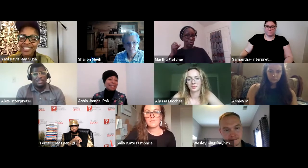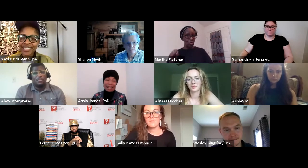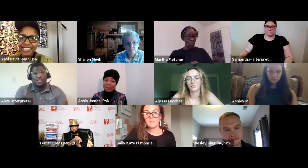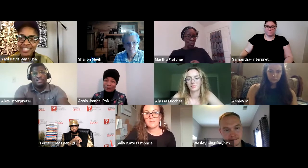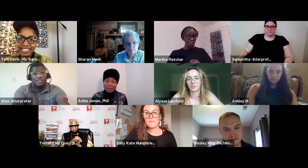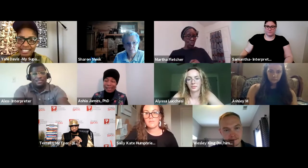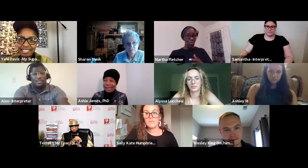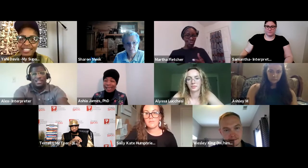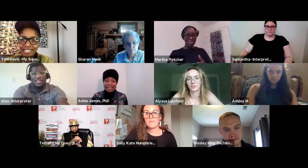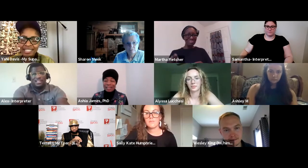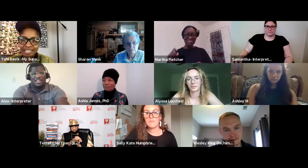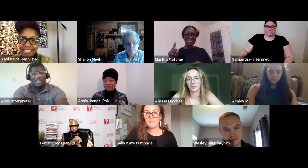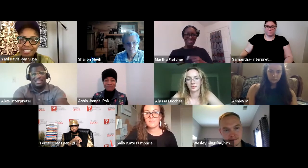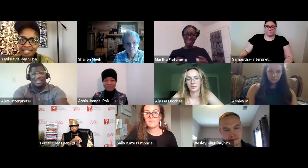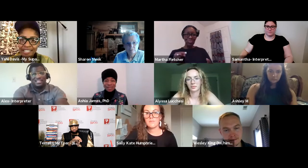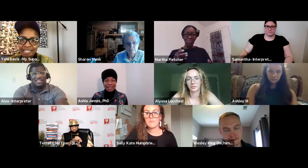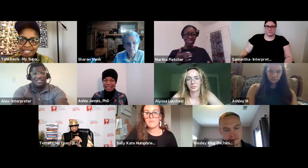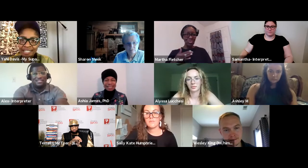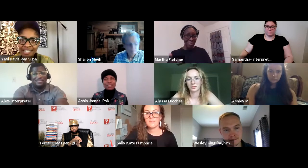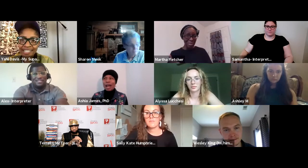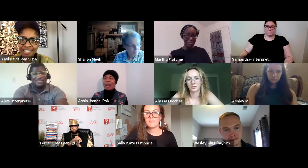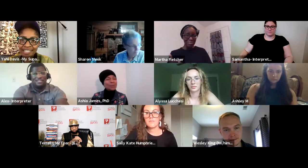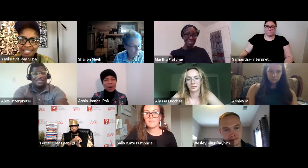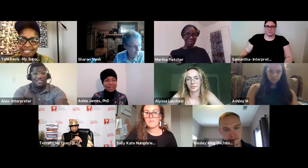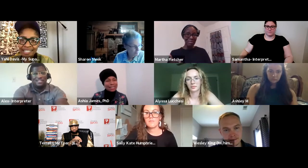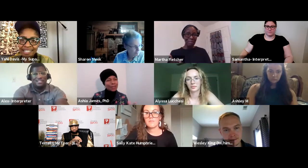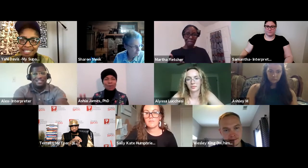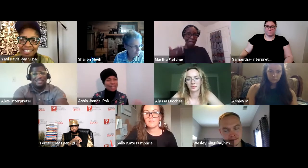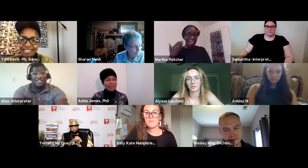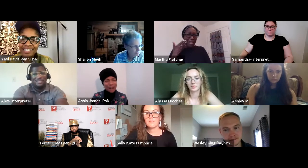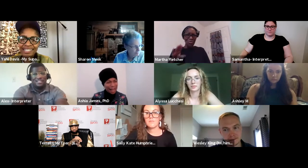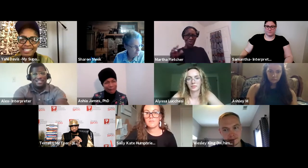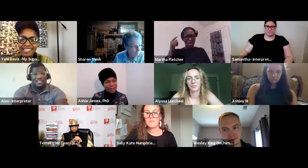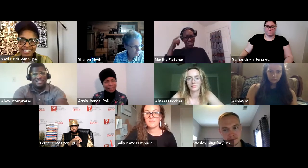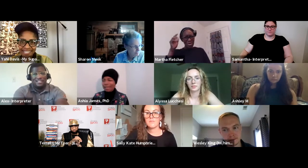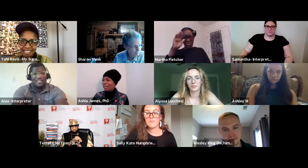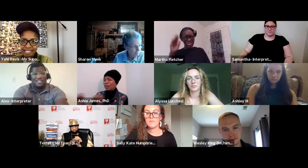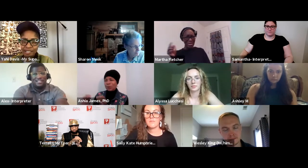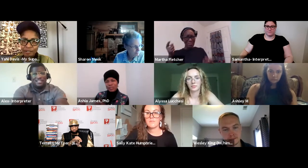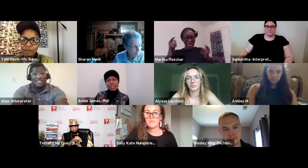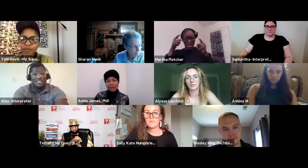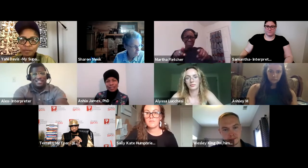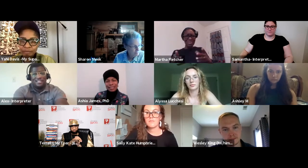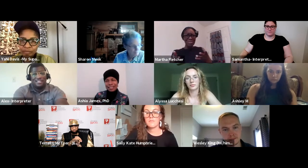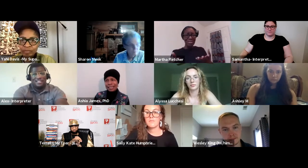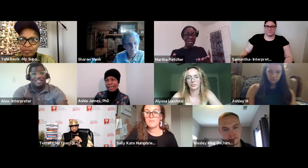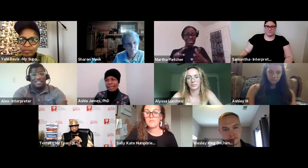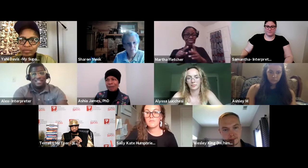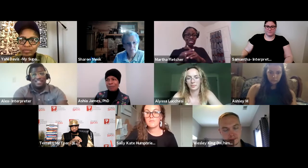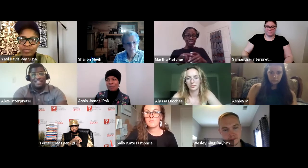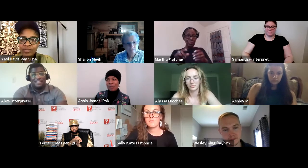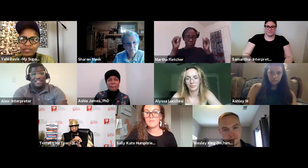was in denial. And I don't know, I just thought it would never happen. So she started